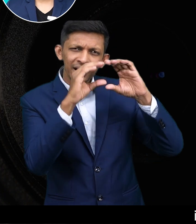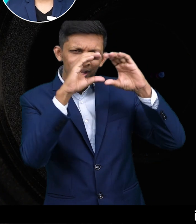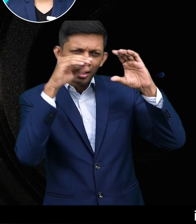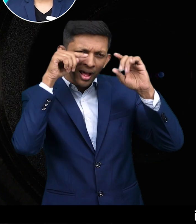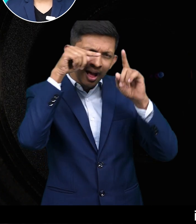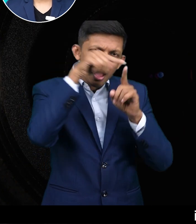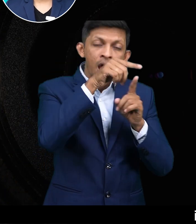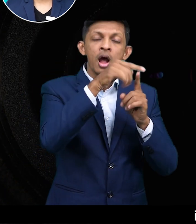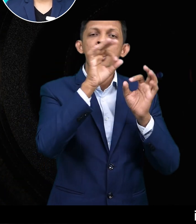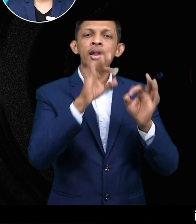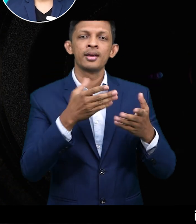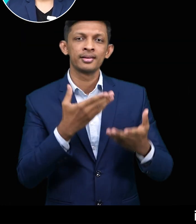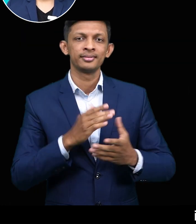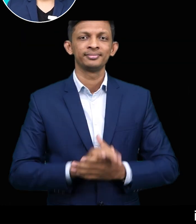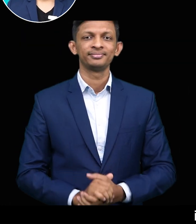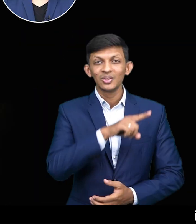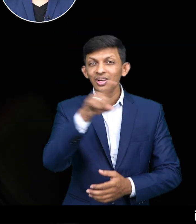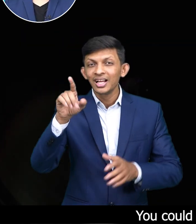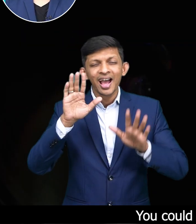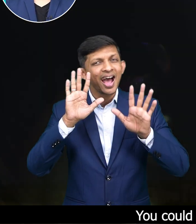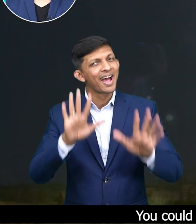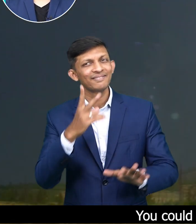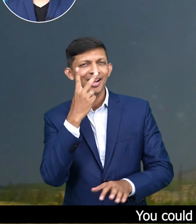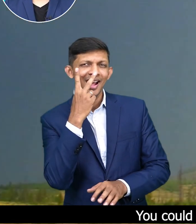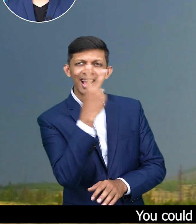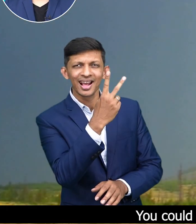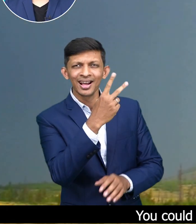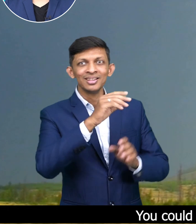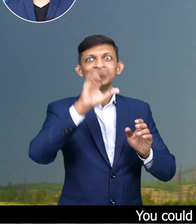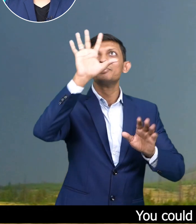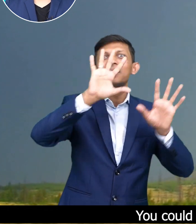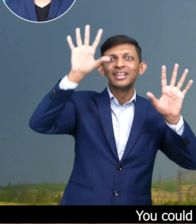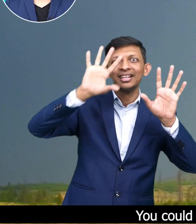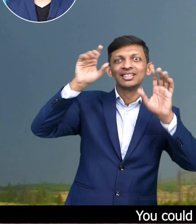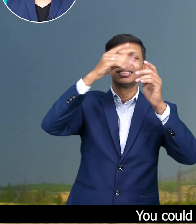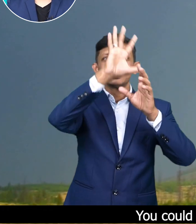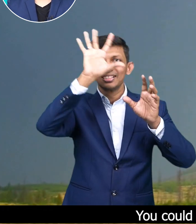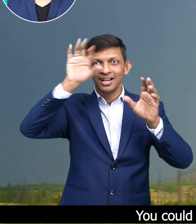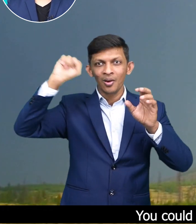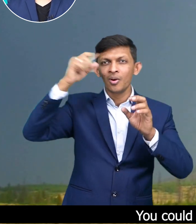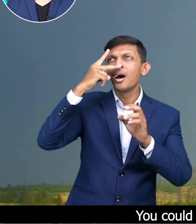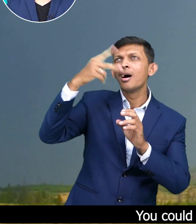size than the object. You could have seen a rainbow in the sky.